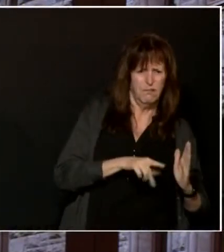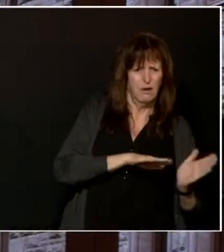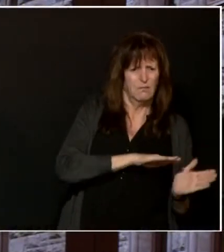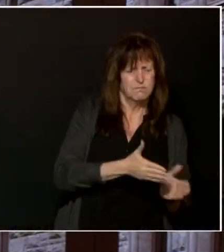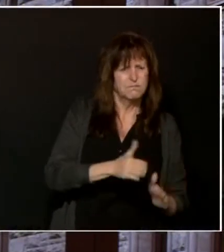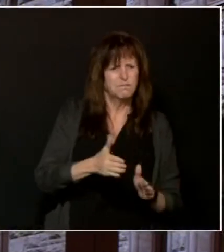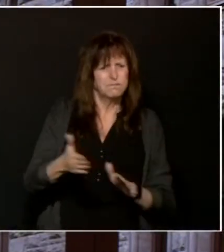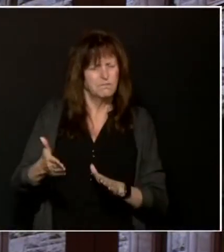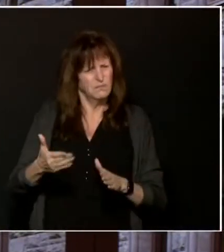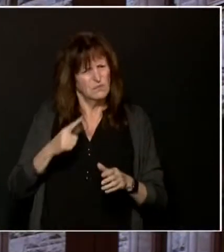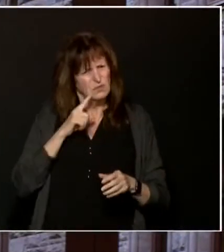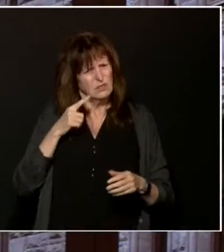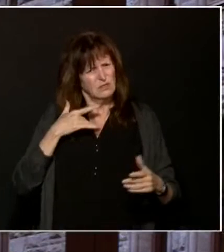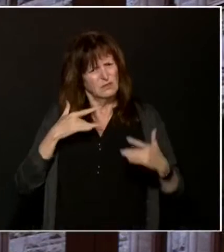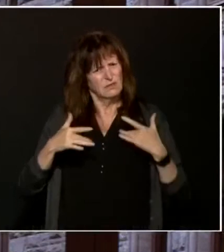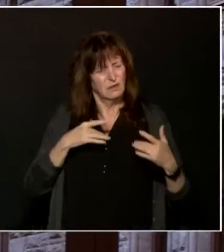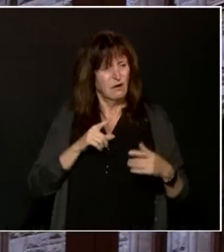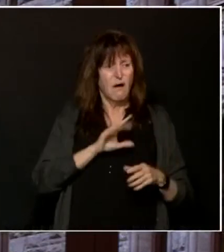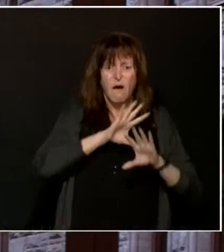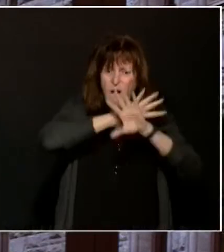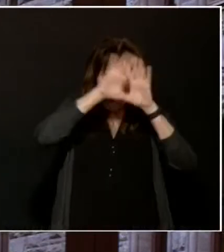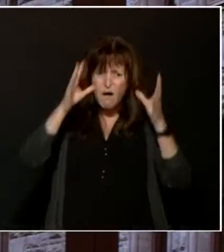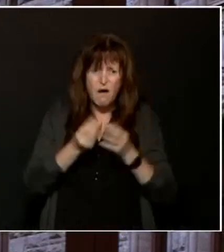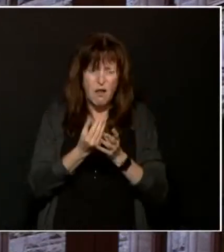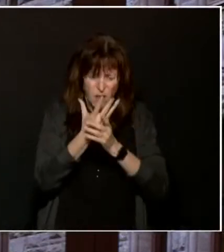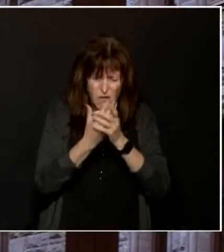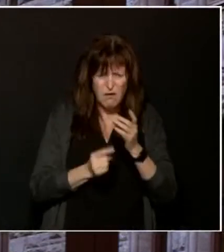are losses and all are important.